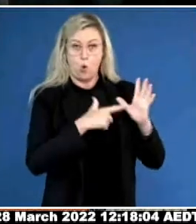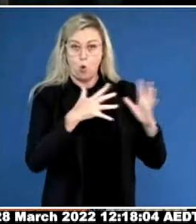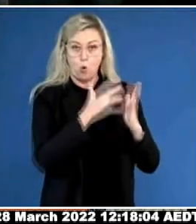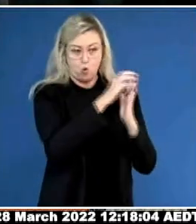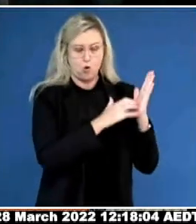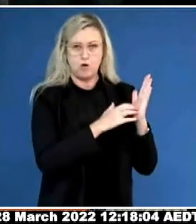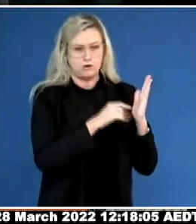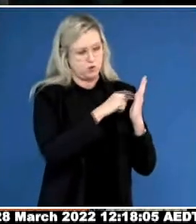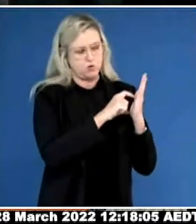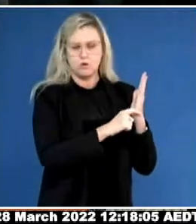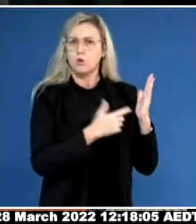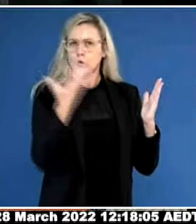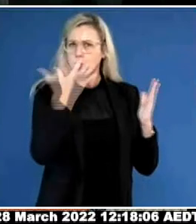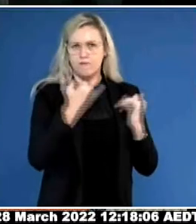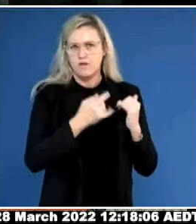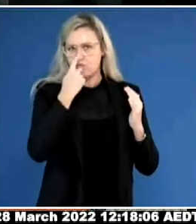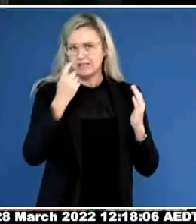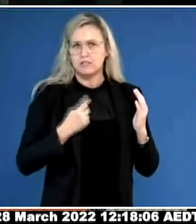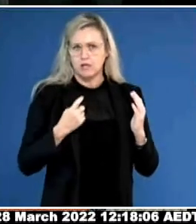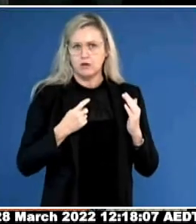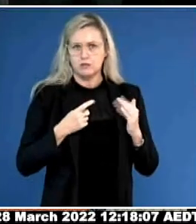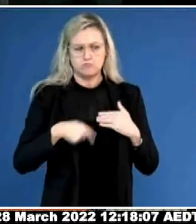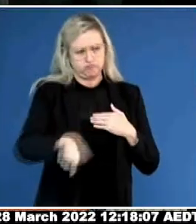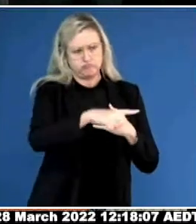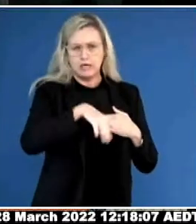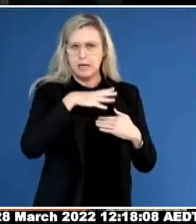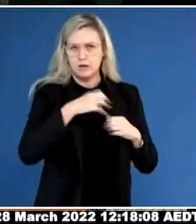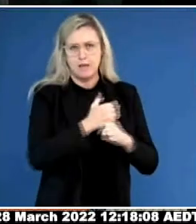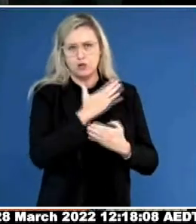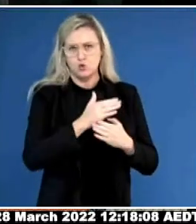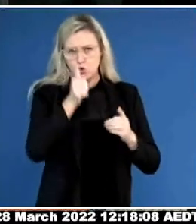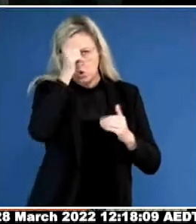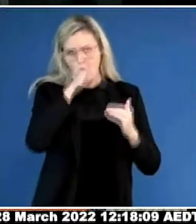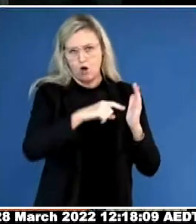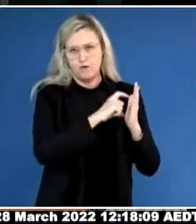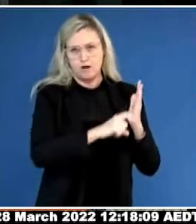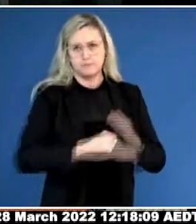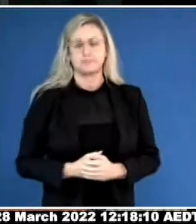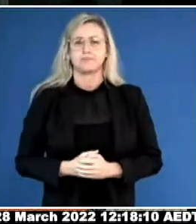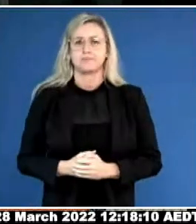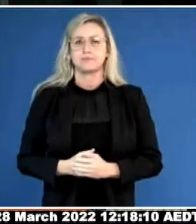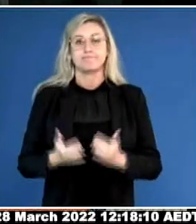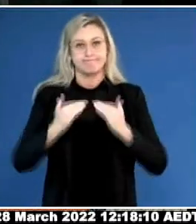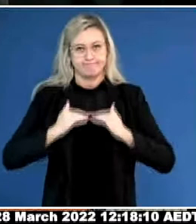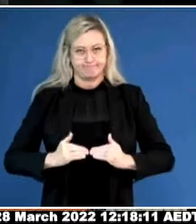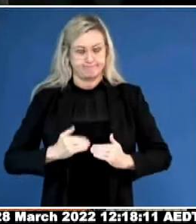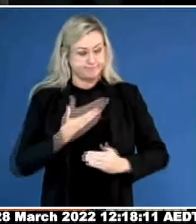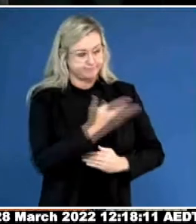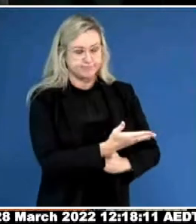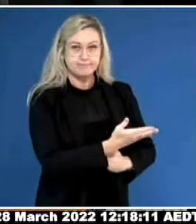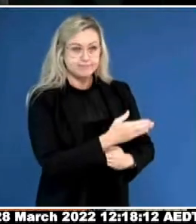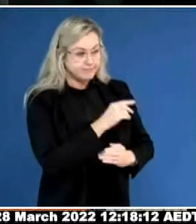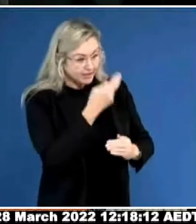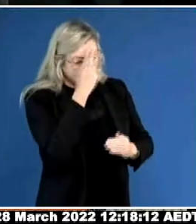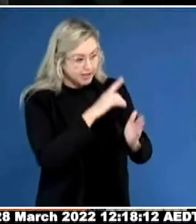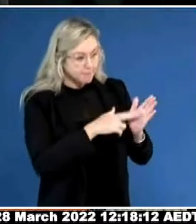to be aware of that provision. Right, Ms. Lee, you are Nicole Lee. Yes. And you provided your